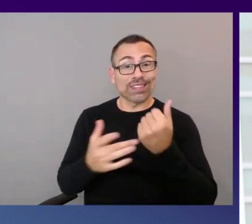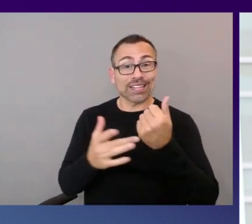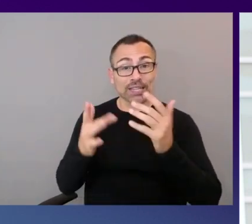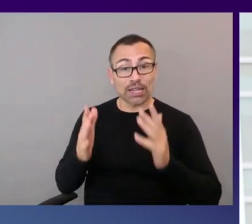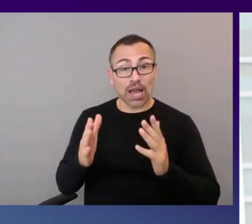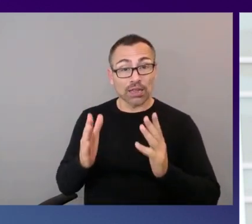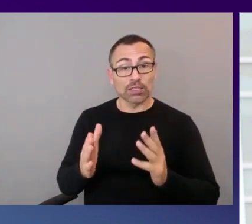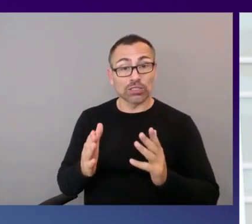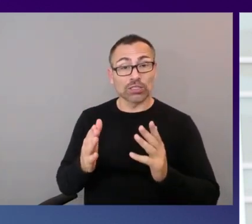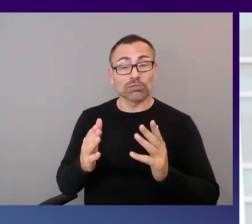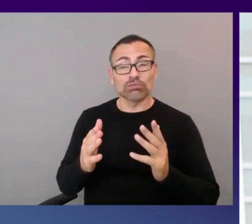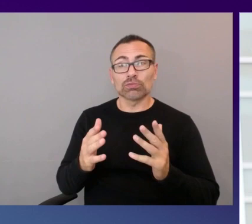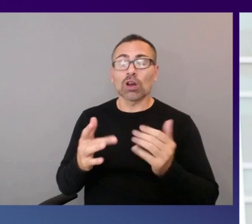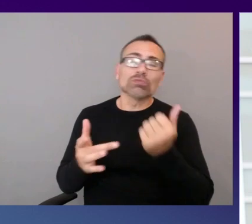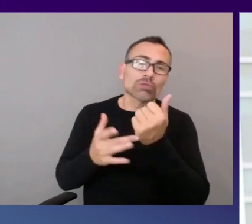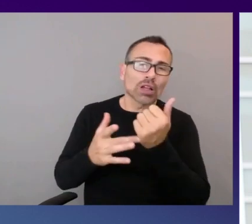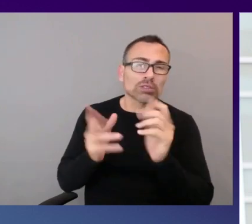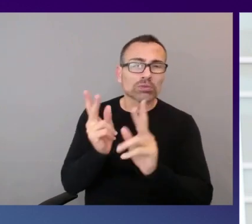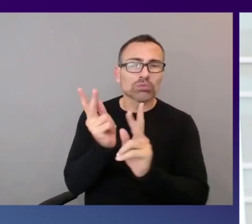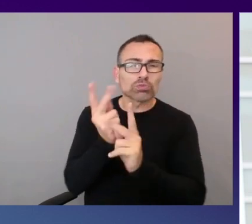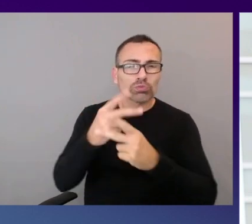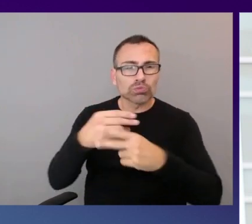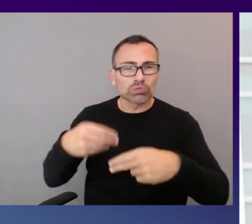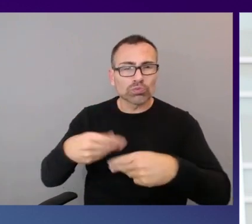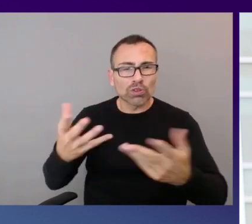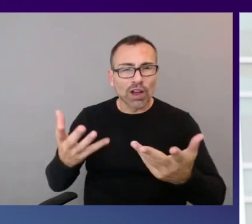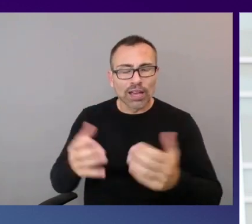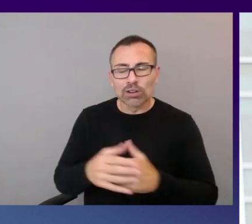that they're making efforts